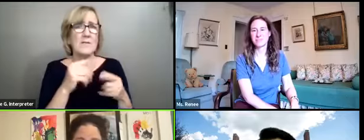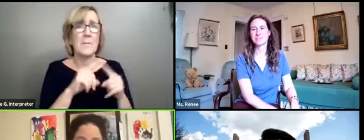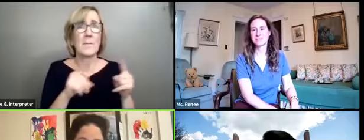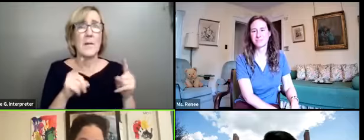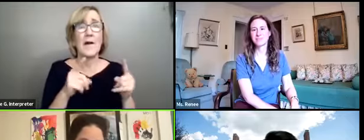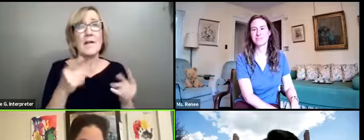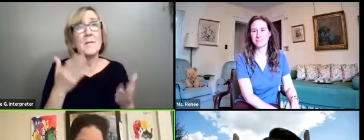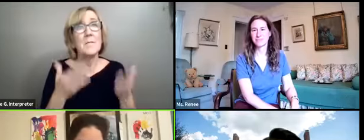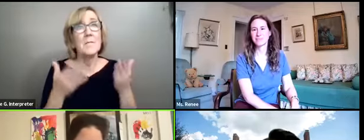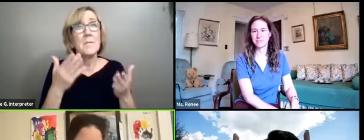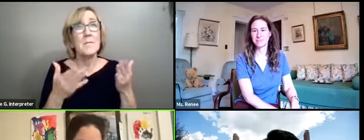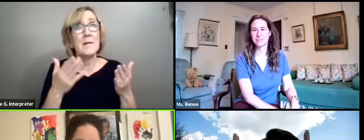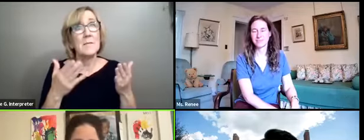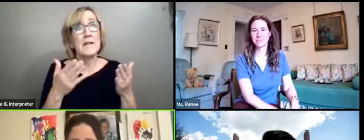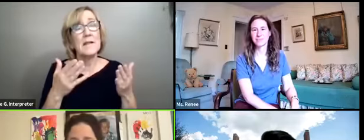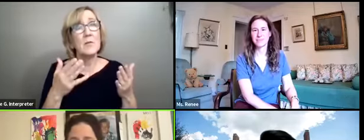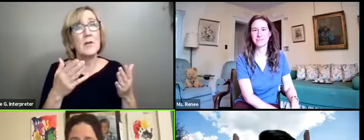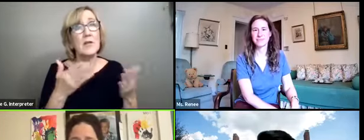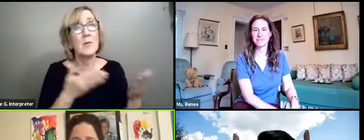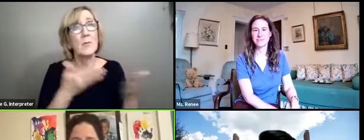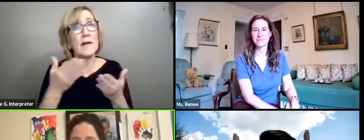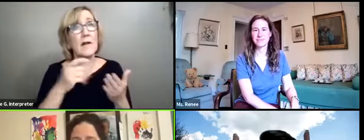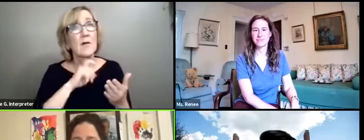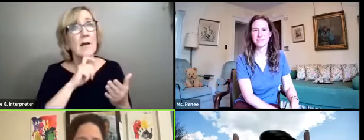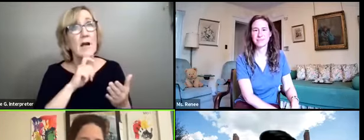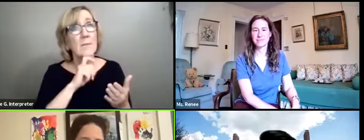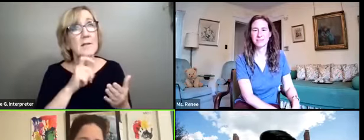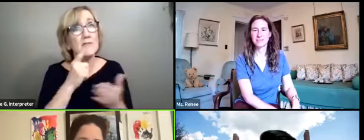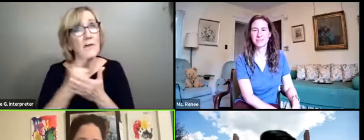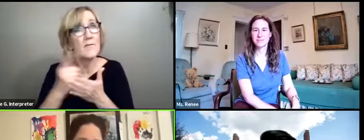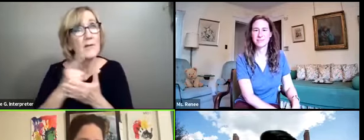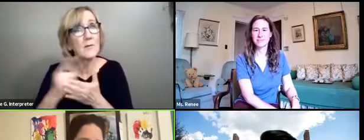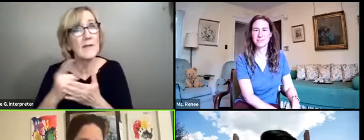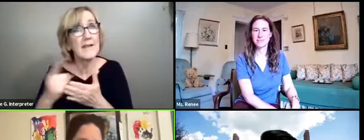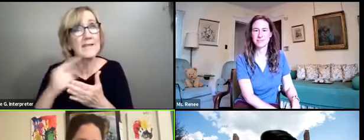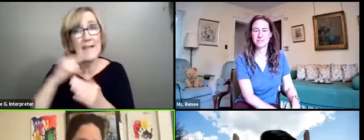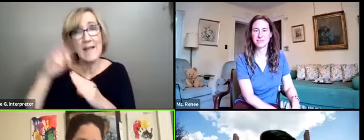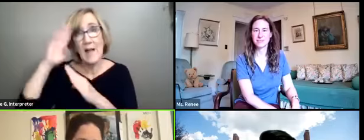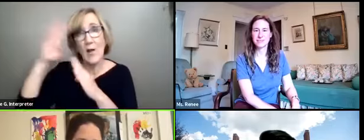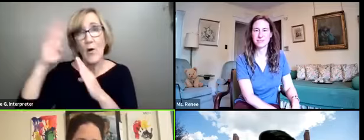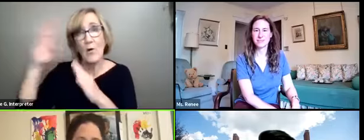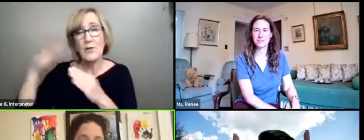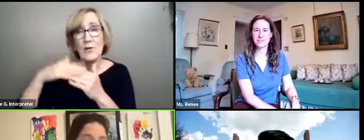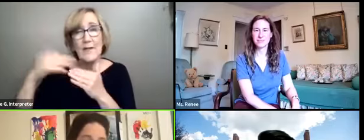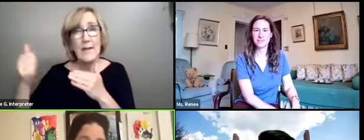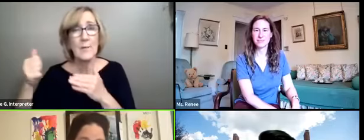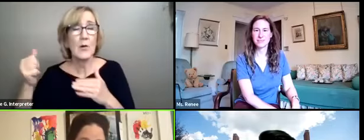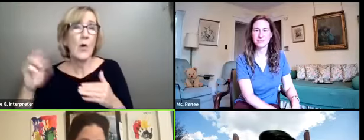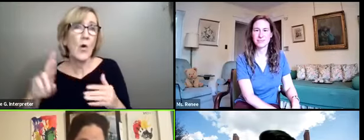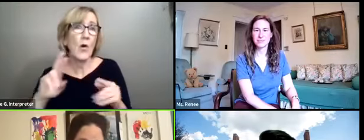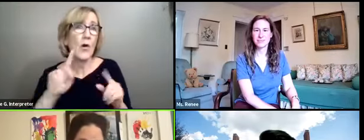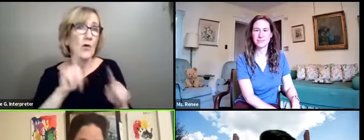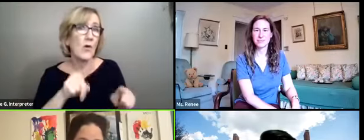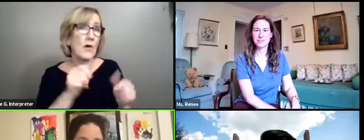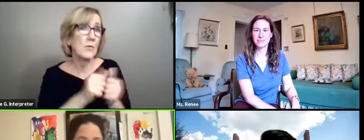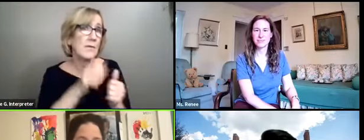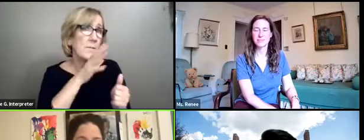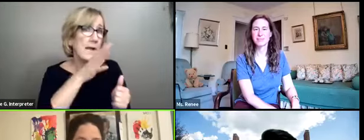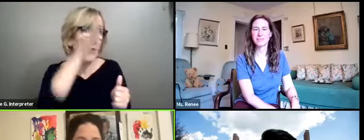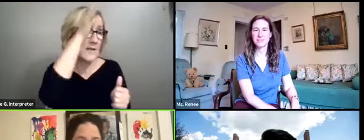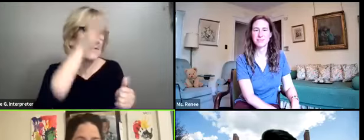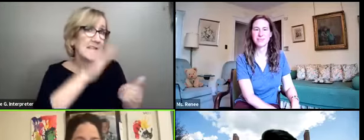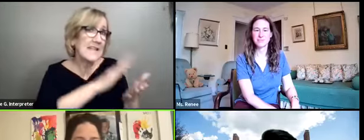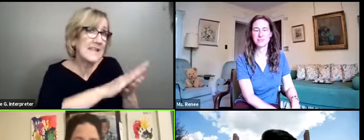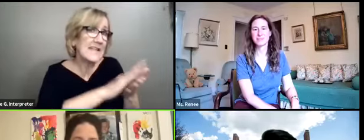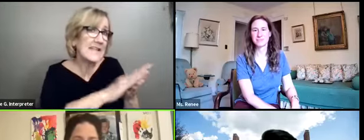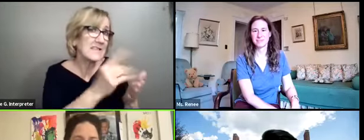week and saying hello to a neighbor, or, you know, going with your parents somewhere and cleaning something up one time. You're